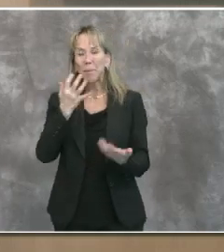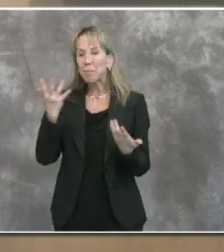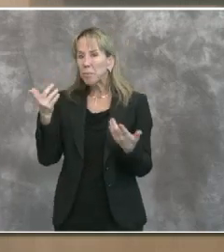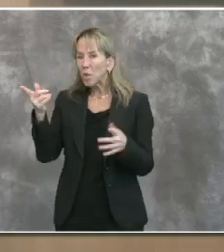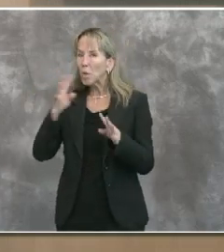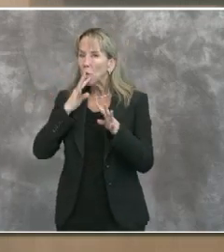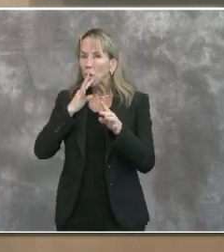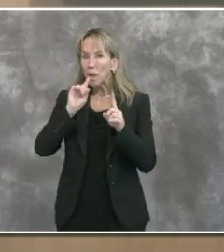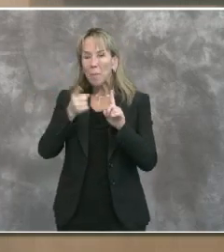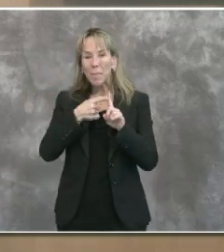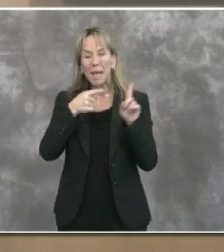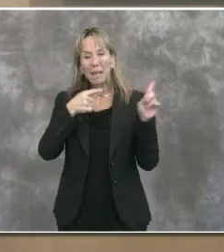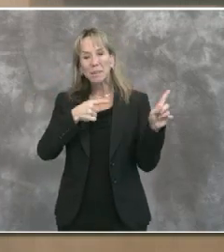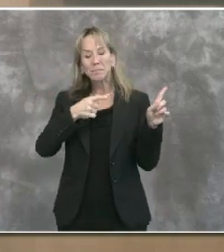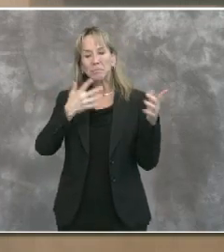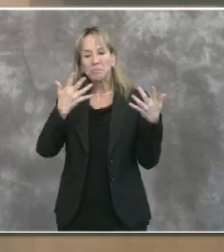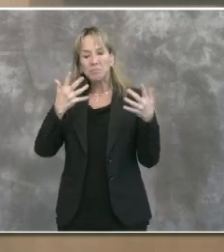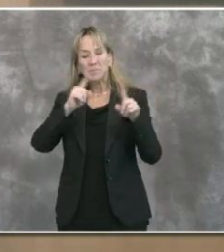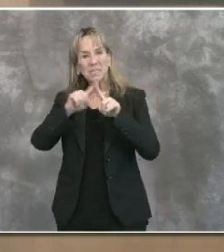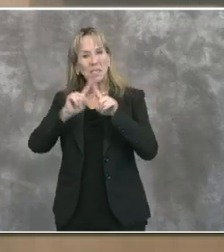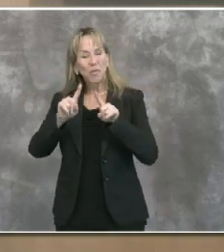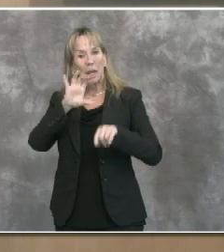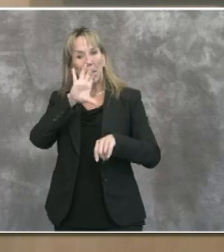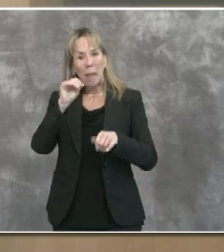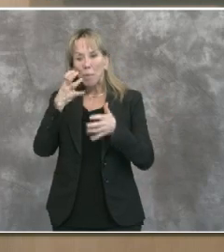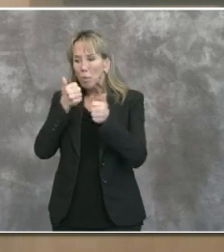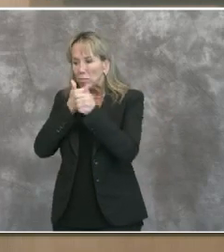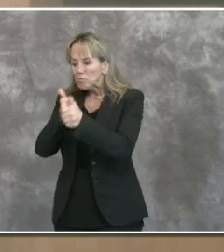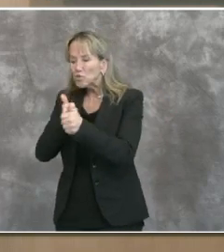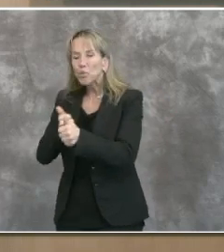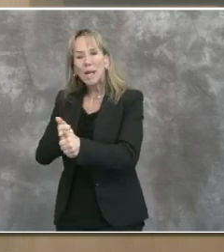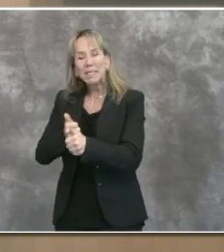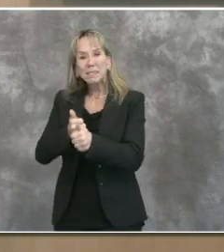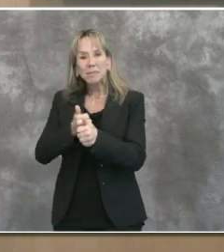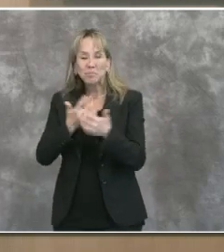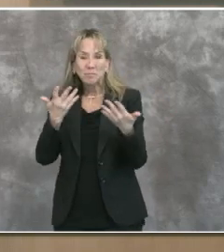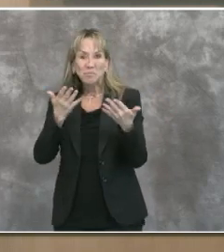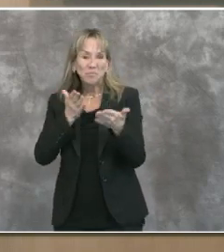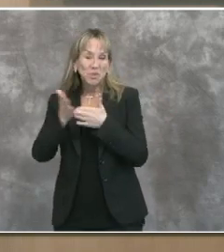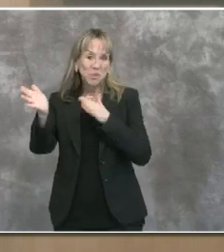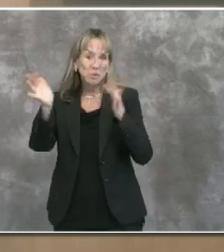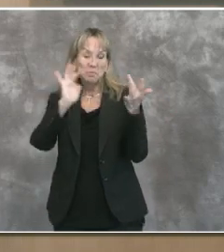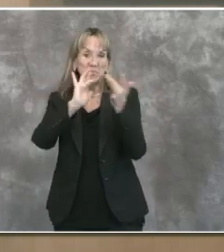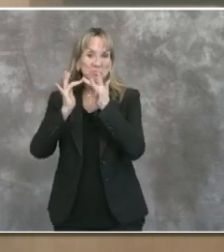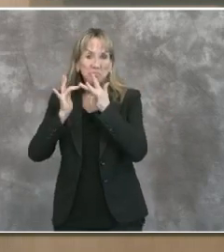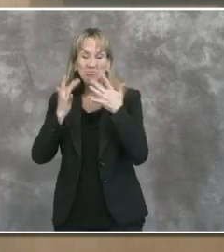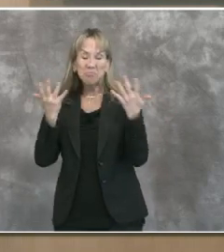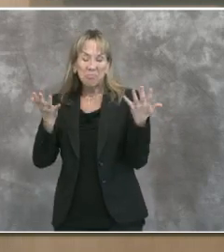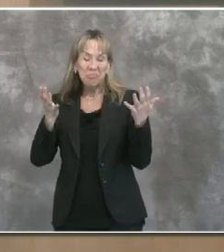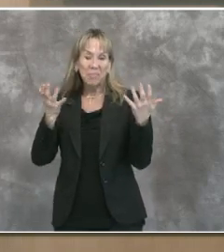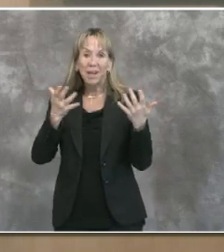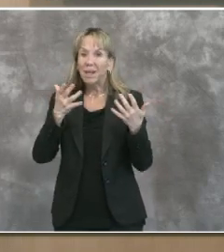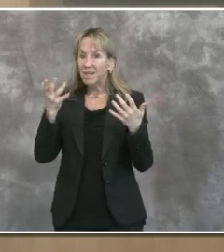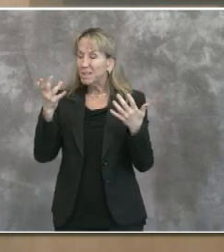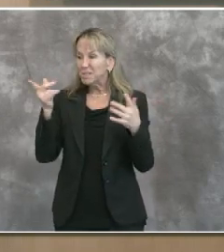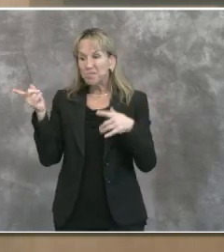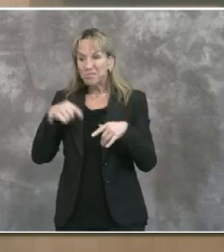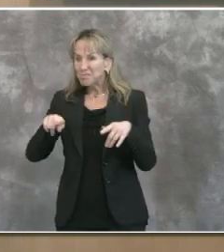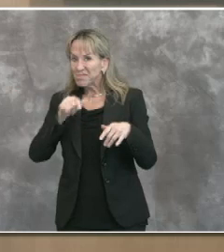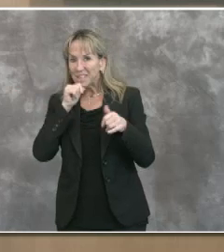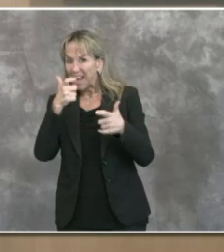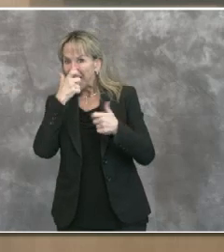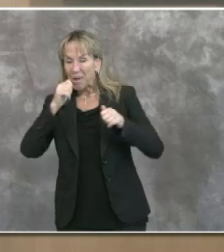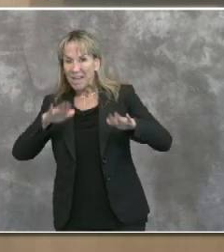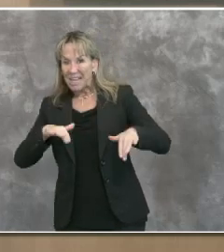contact trace electronically, as some other U.S. cities and counties and countries are doing. Has that changed? And do